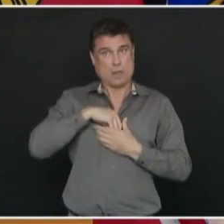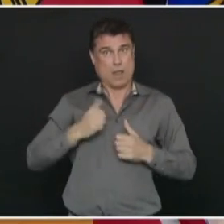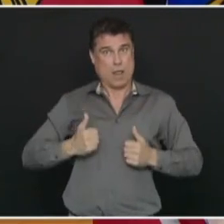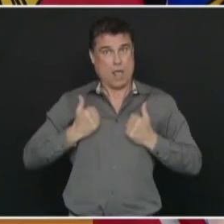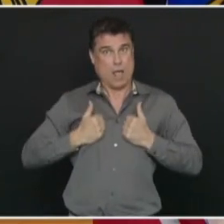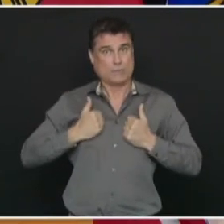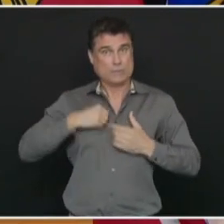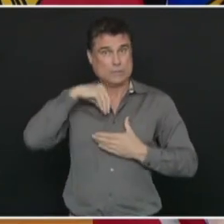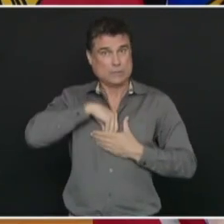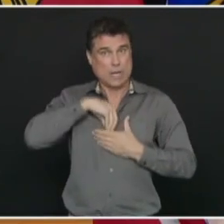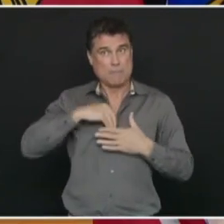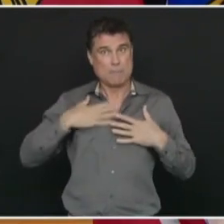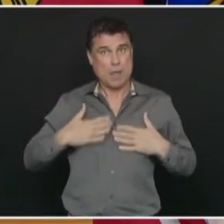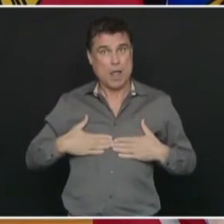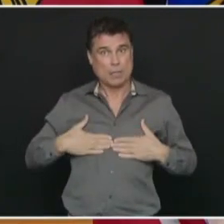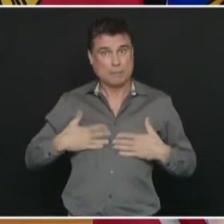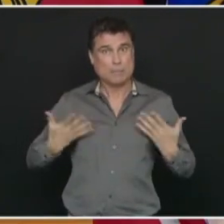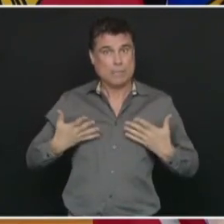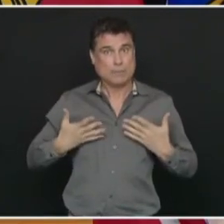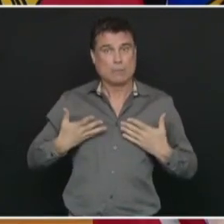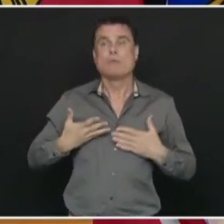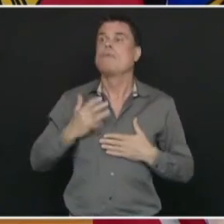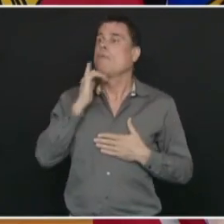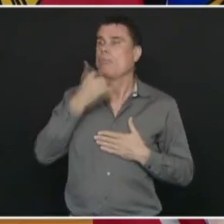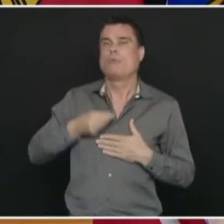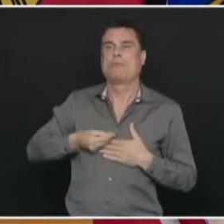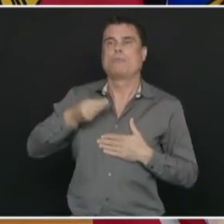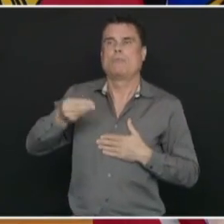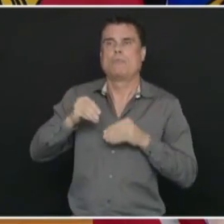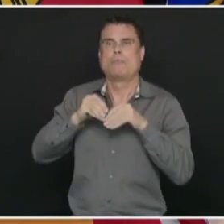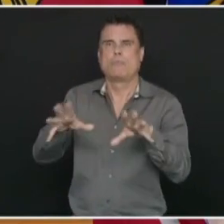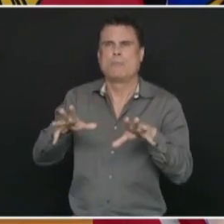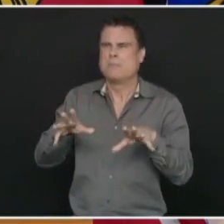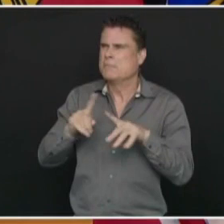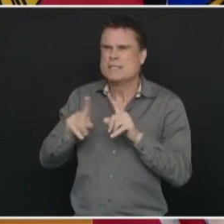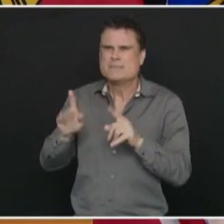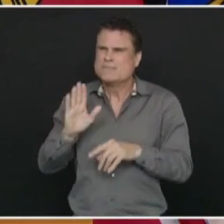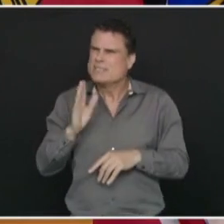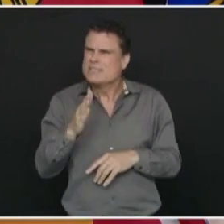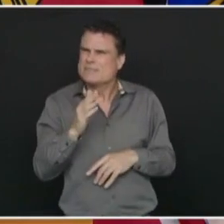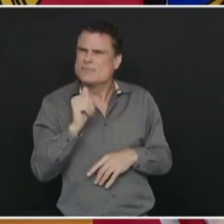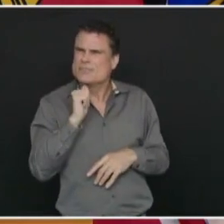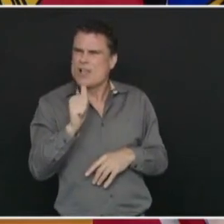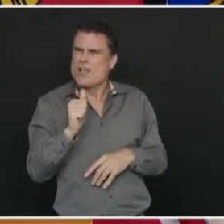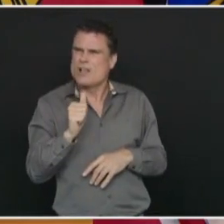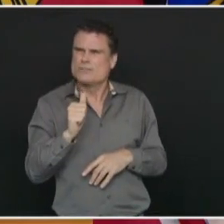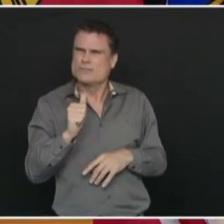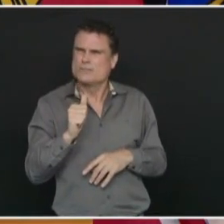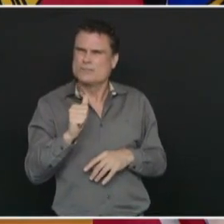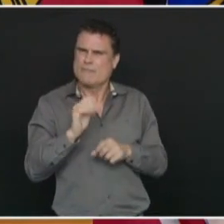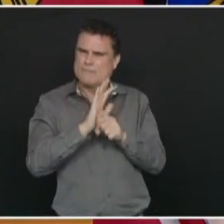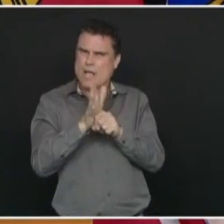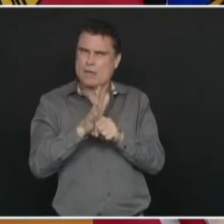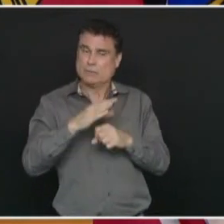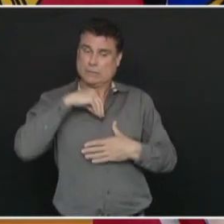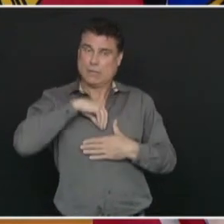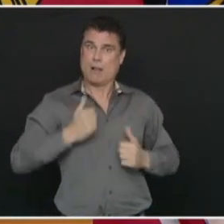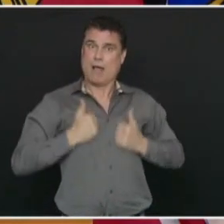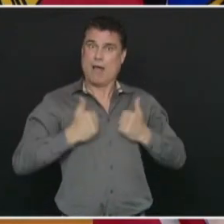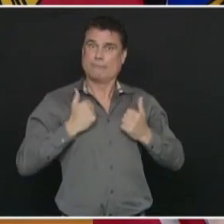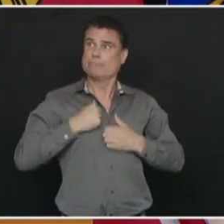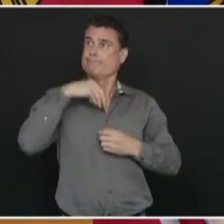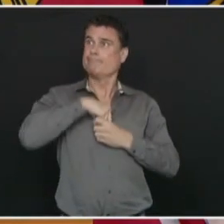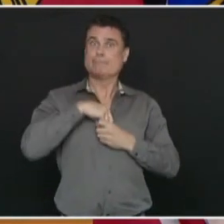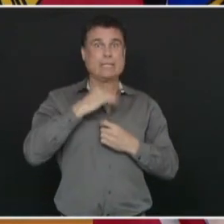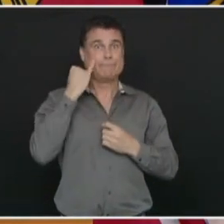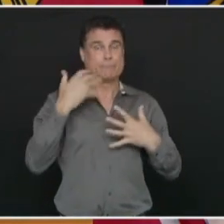the ability to do that before. So I think we all need to be patient and kind with each other. I did actually talk with